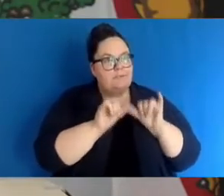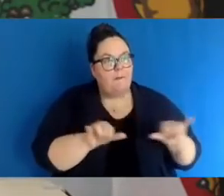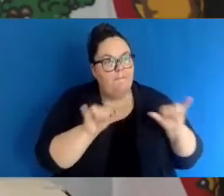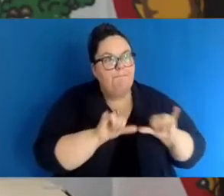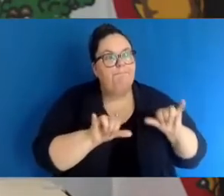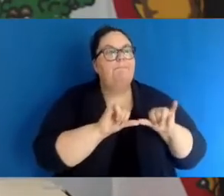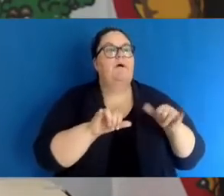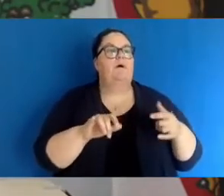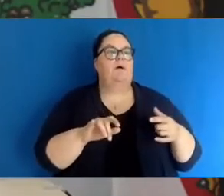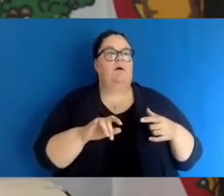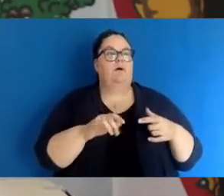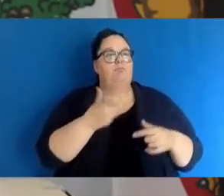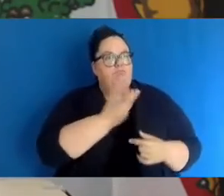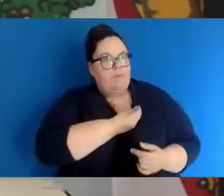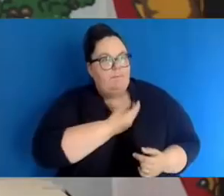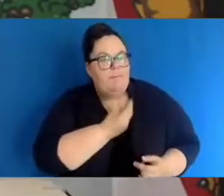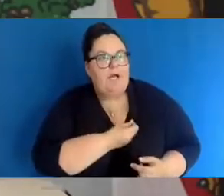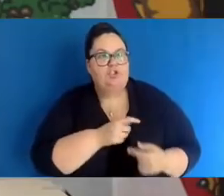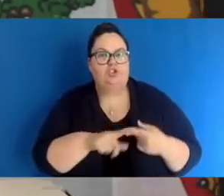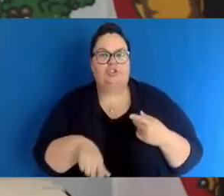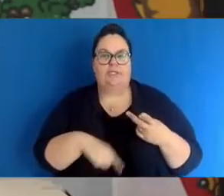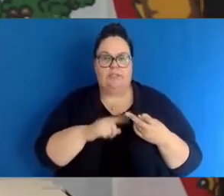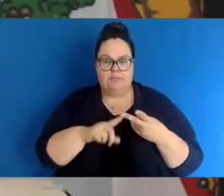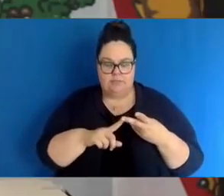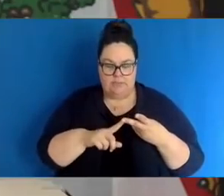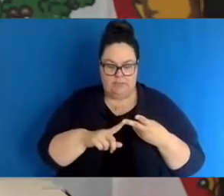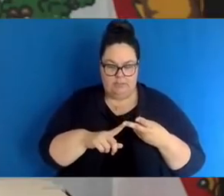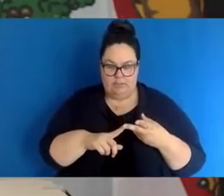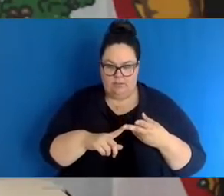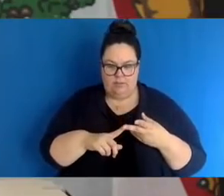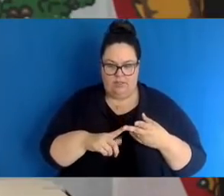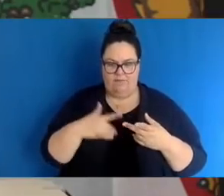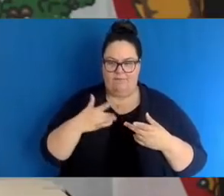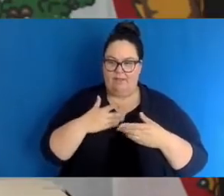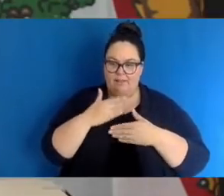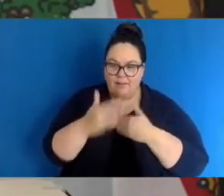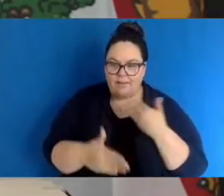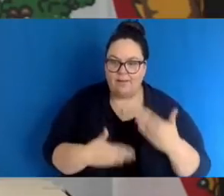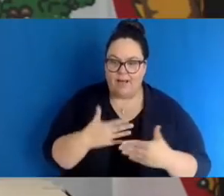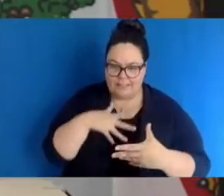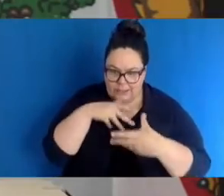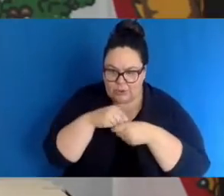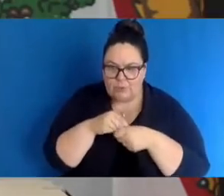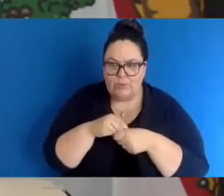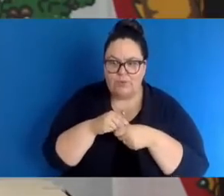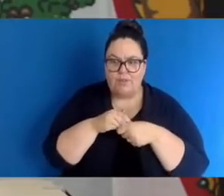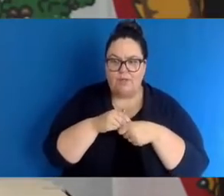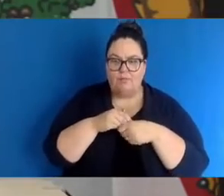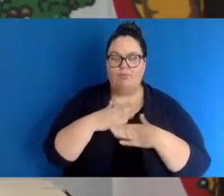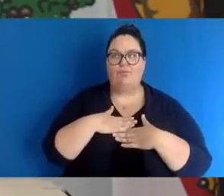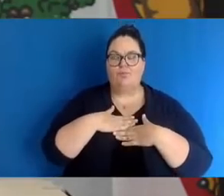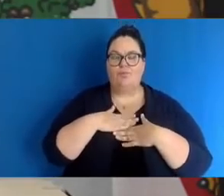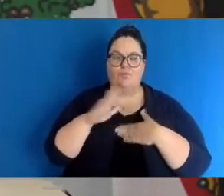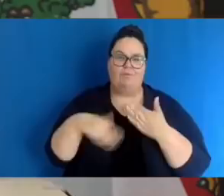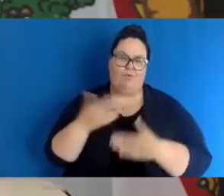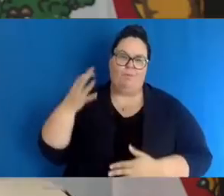been compassionate, it's been at a level of kindness that I think that we've all been better for. And